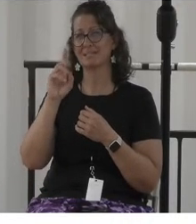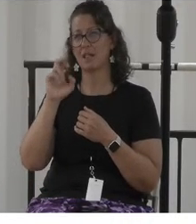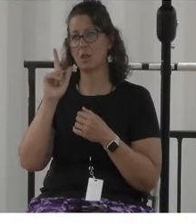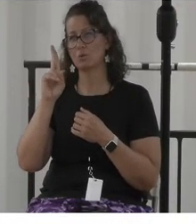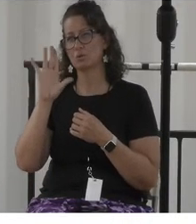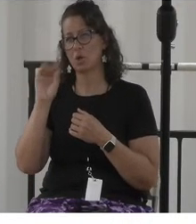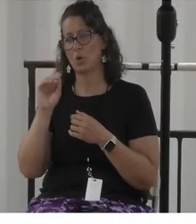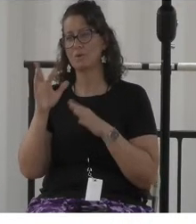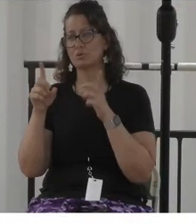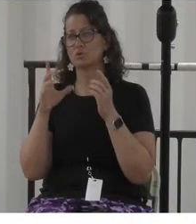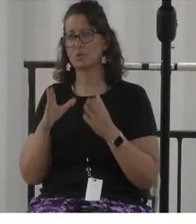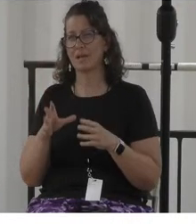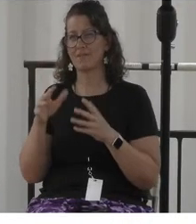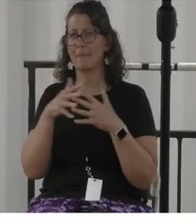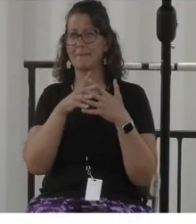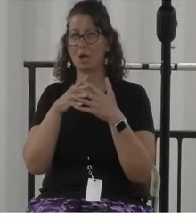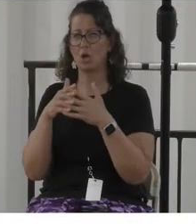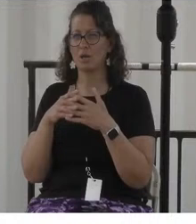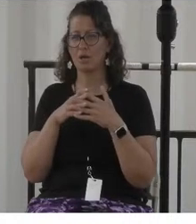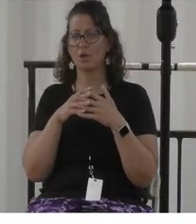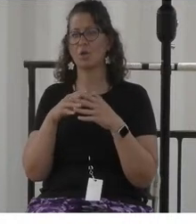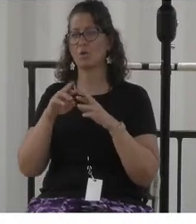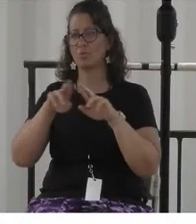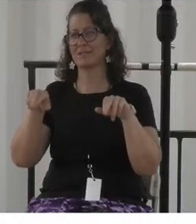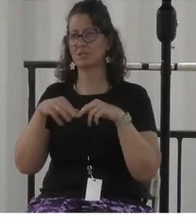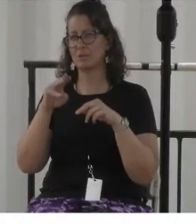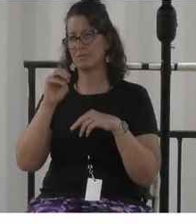Director of Americas Region Iridium.